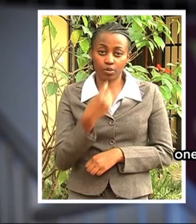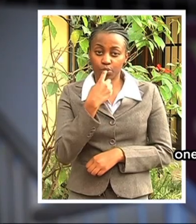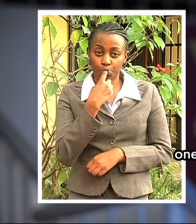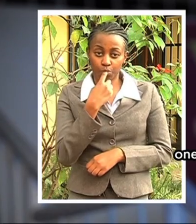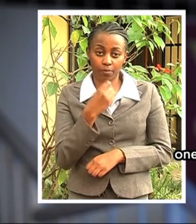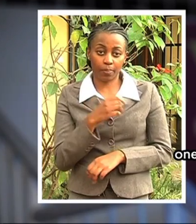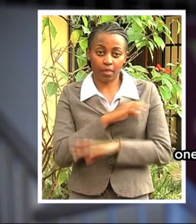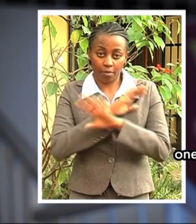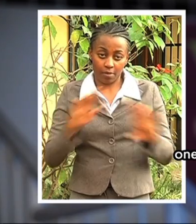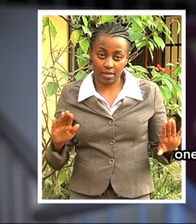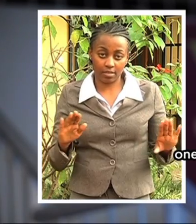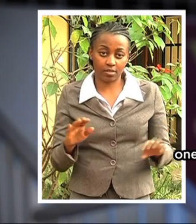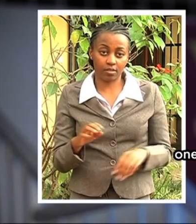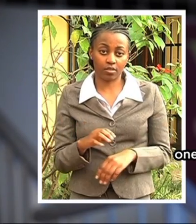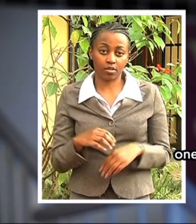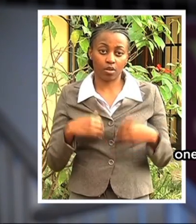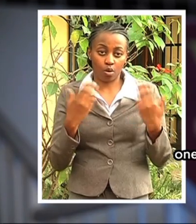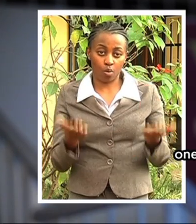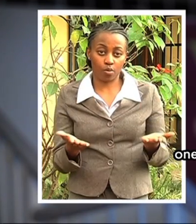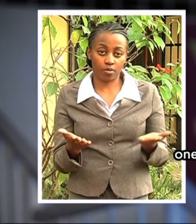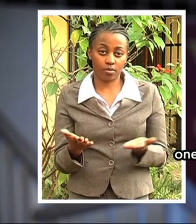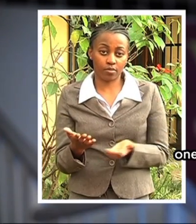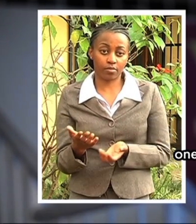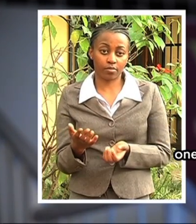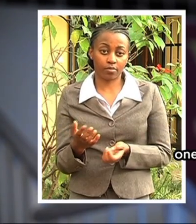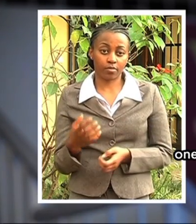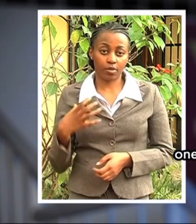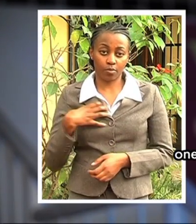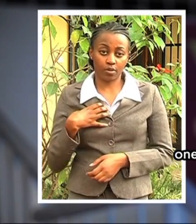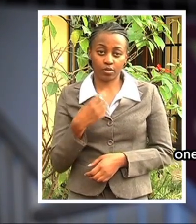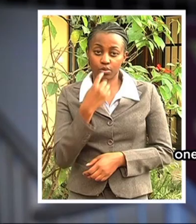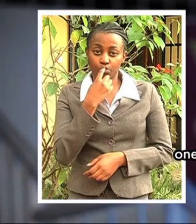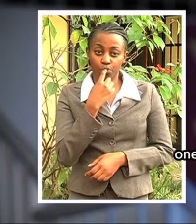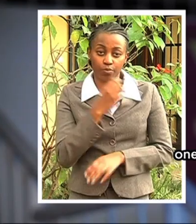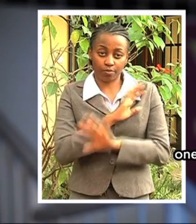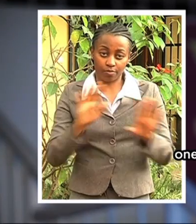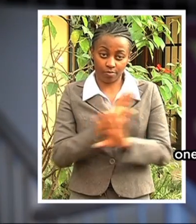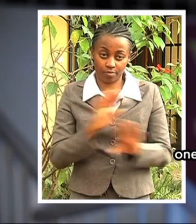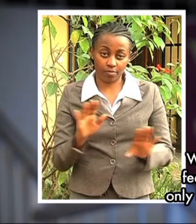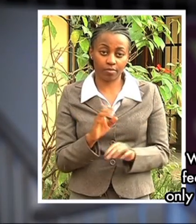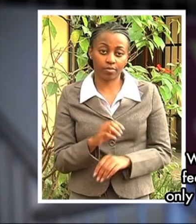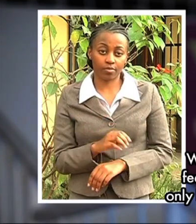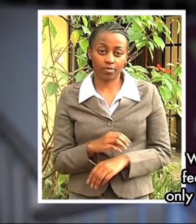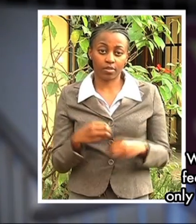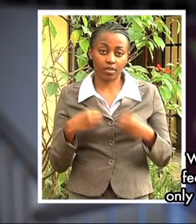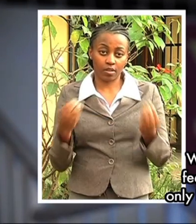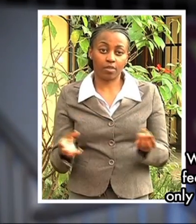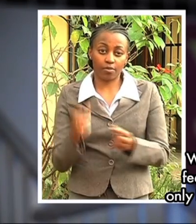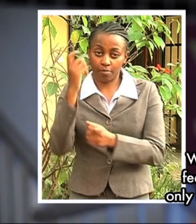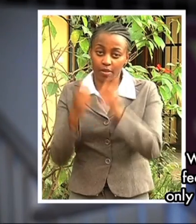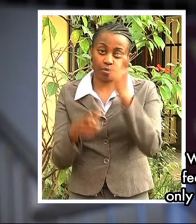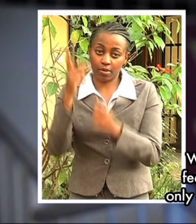exclusive breastfeeding, and another one is called exclusive replacement feeding. When I say